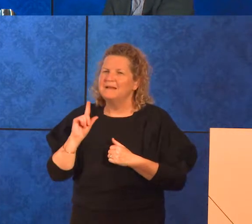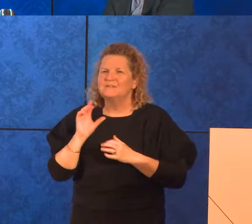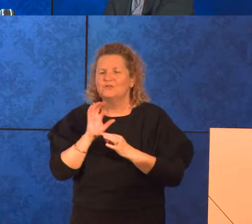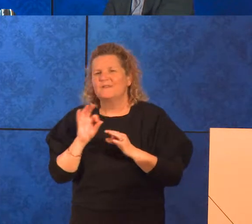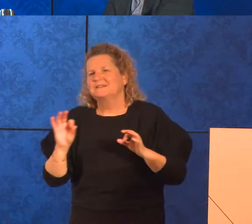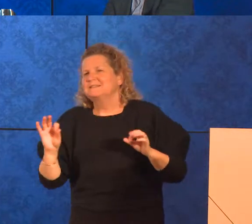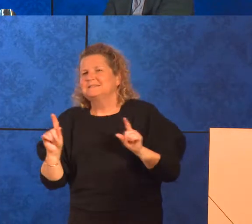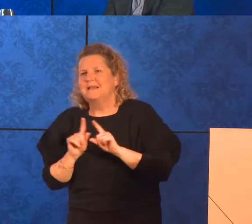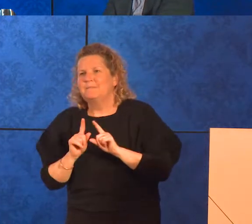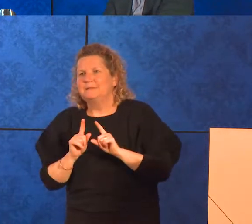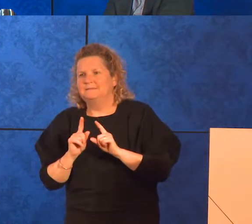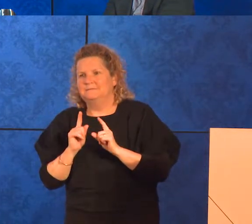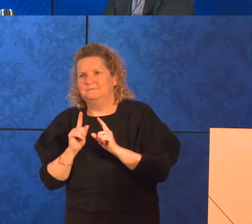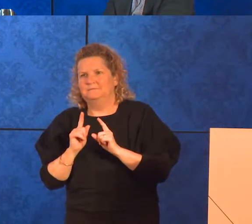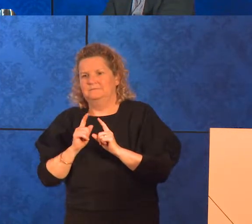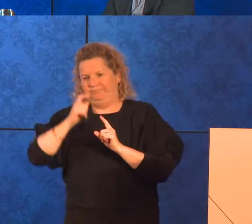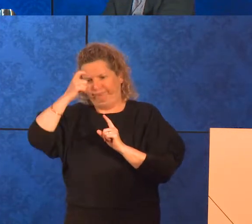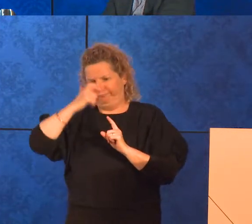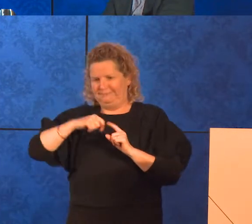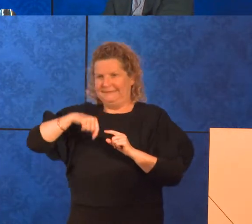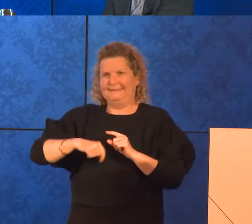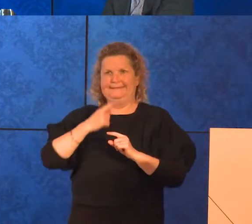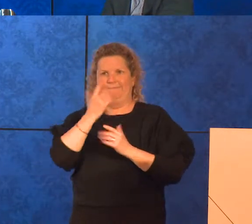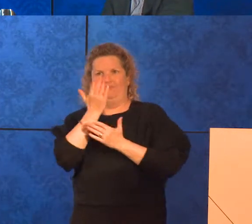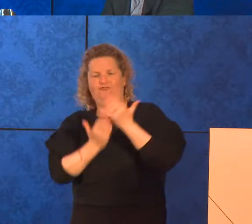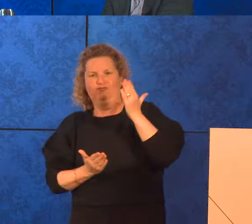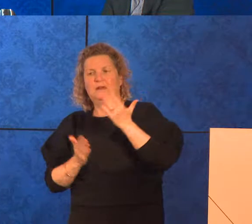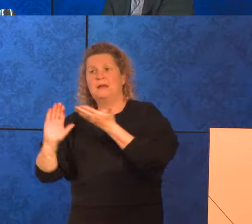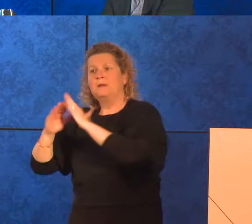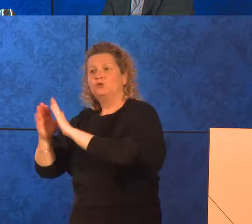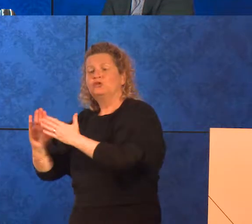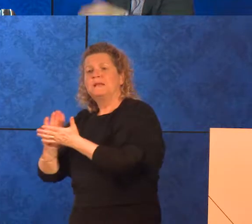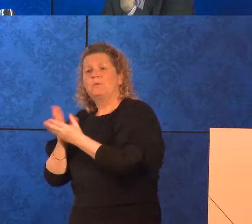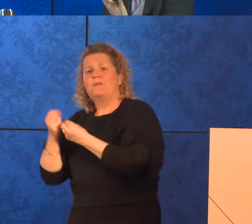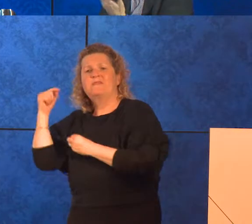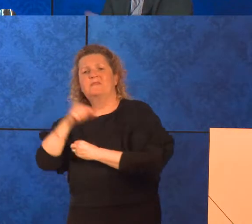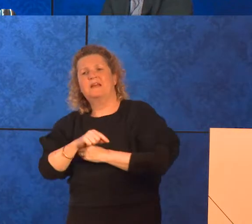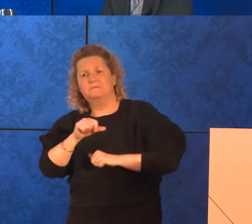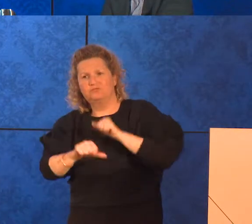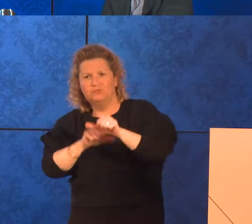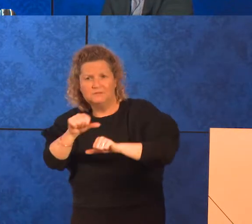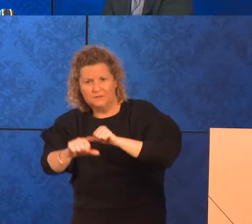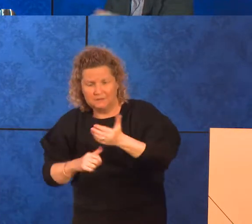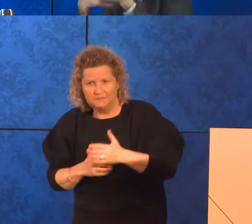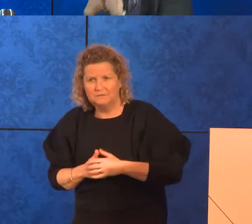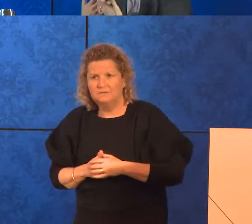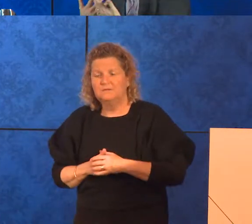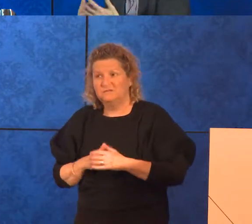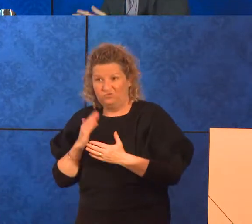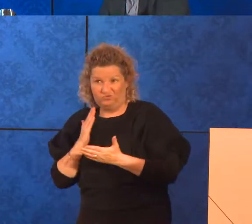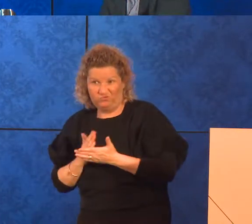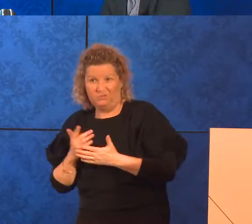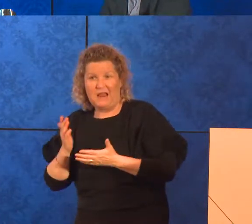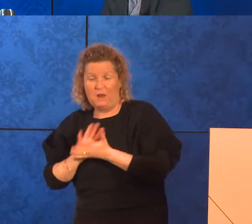many people in the community were dissatisfied with that. And in fact, I know they were, because they would come to an organisation